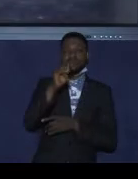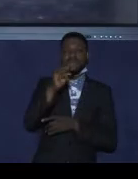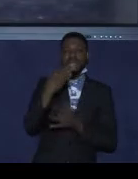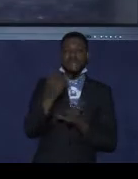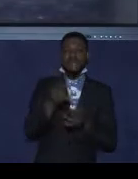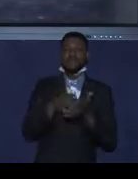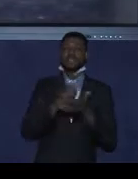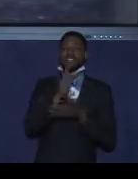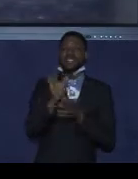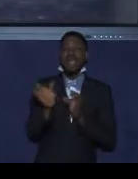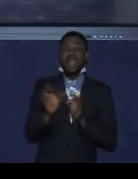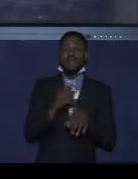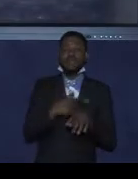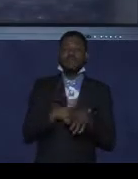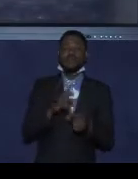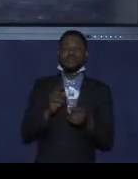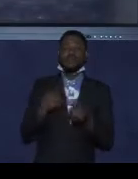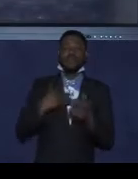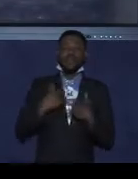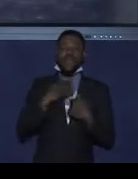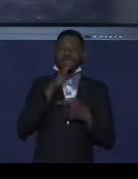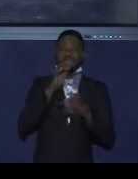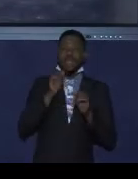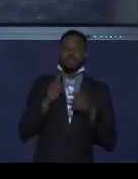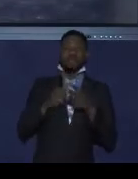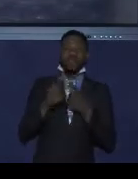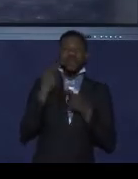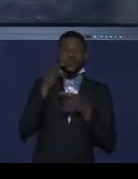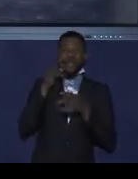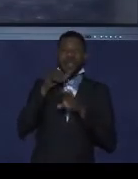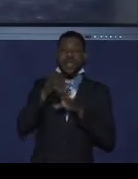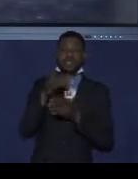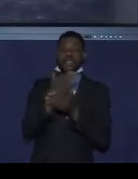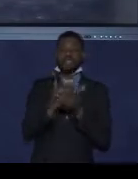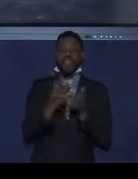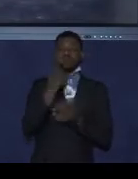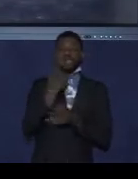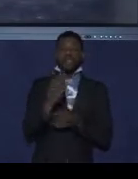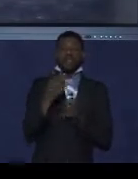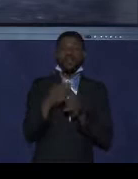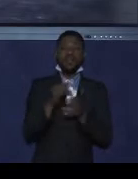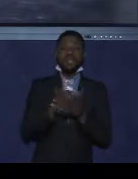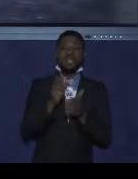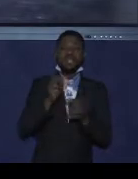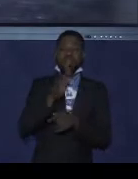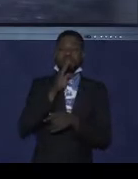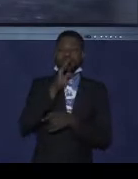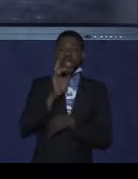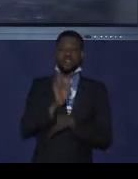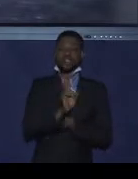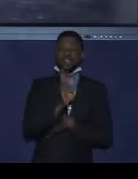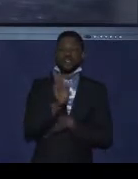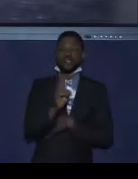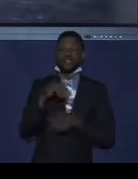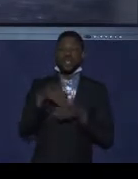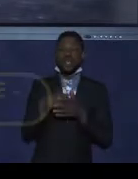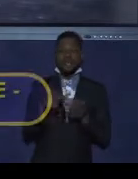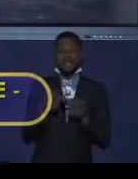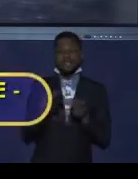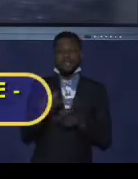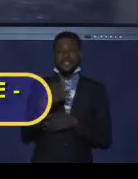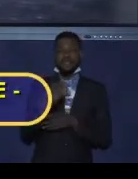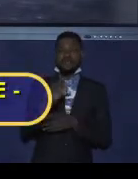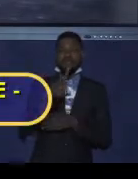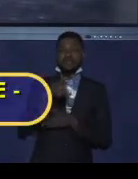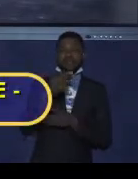Now it's activity time. Today we've been able to look at some single words that can be